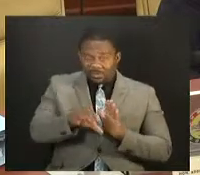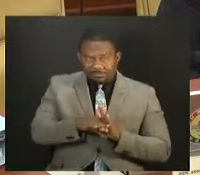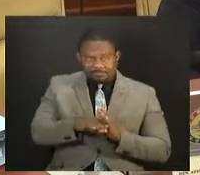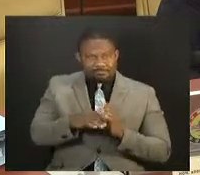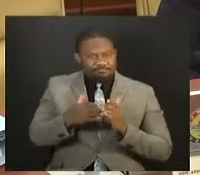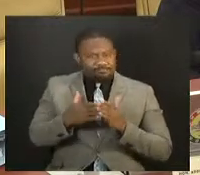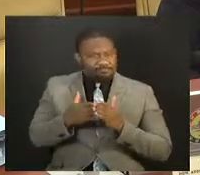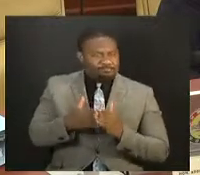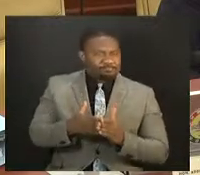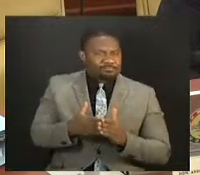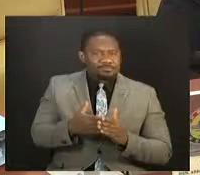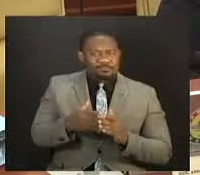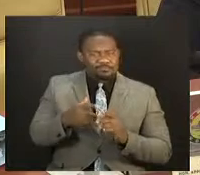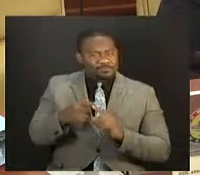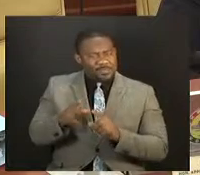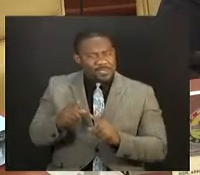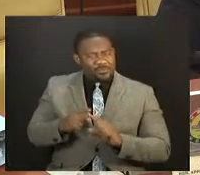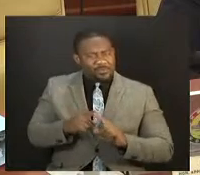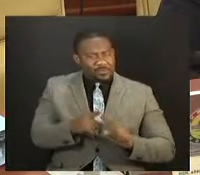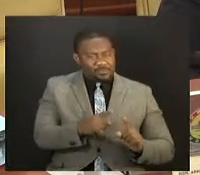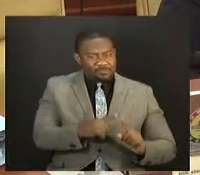standing orders, etc., etc.